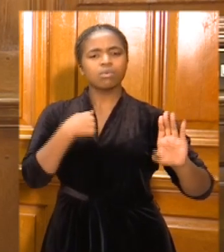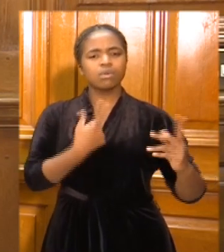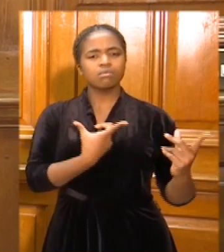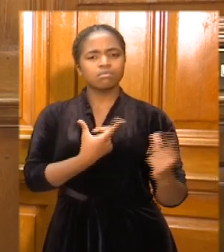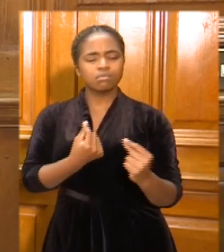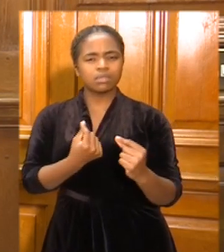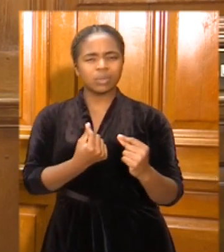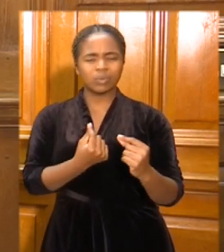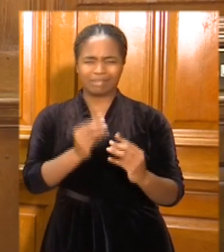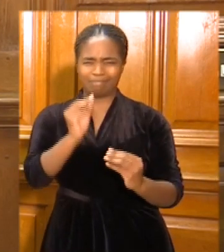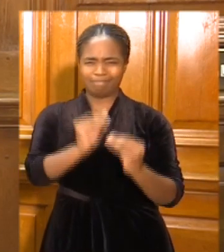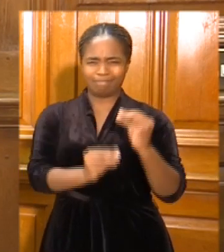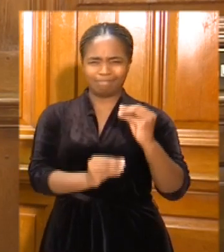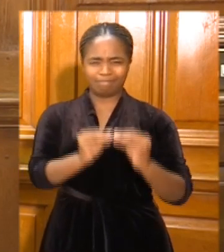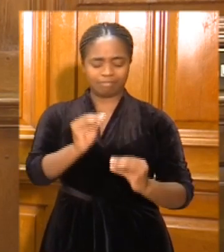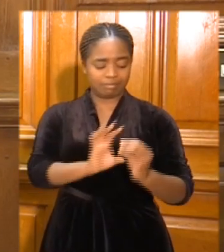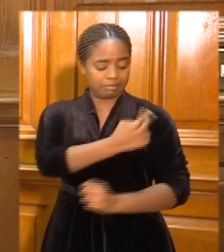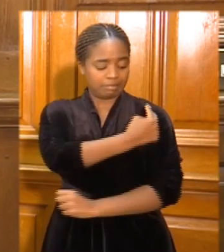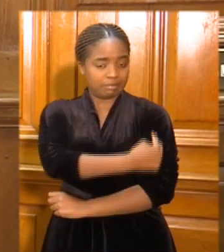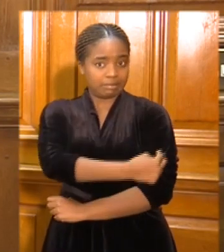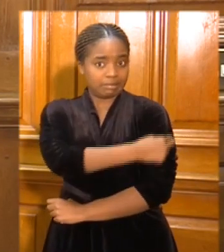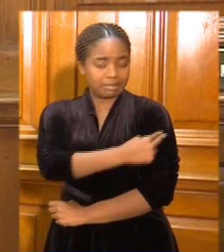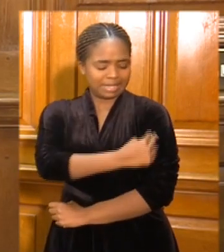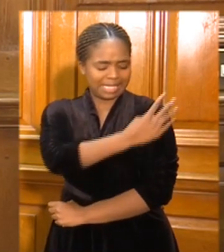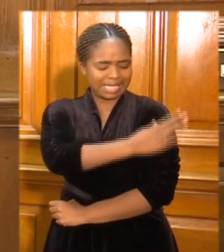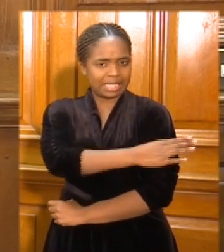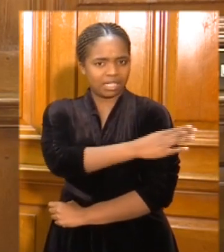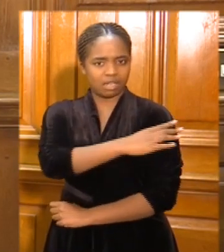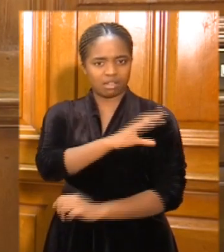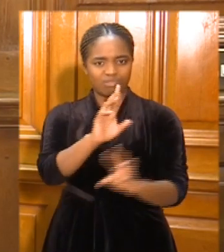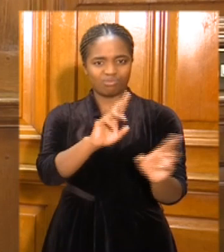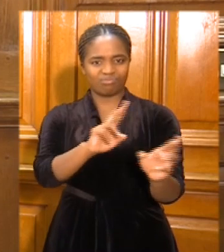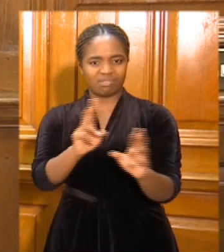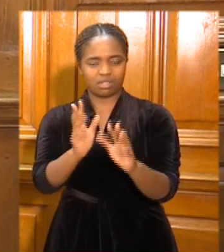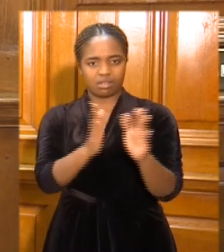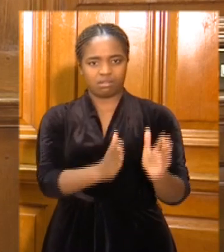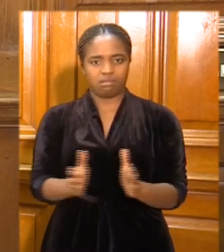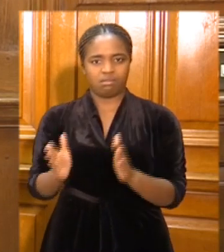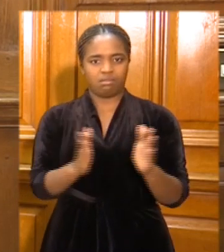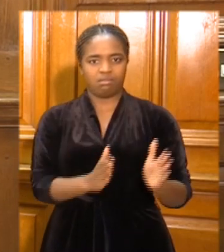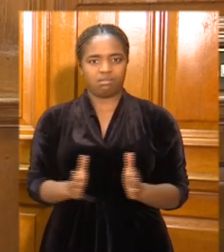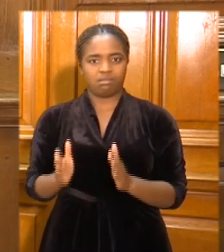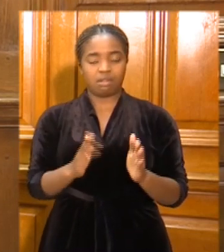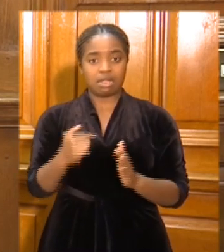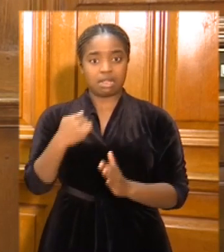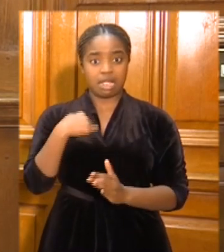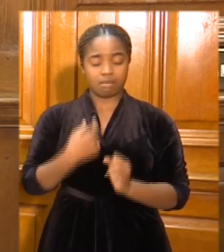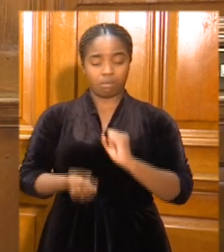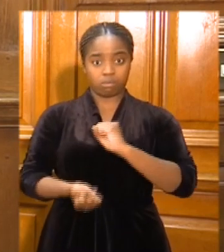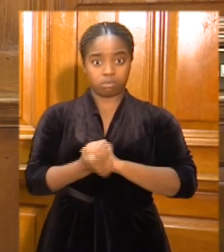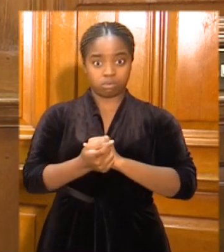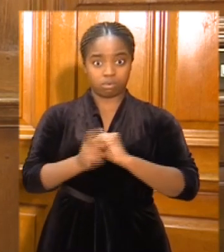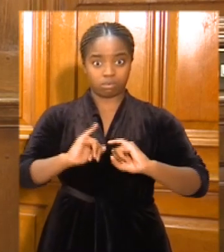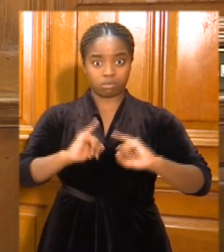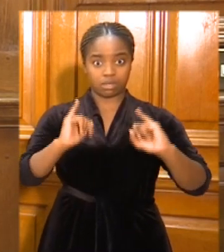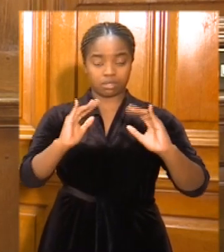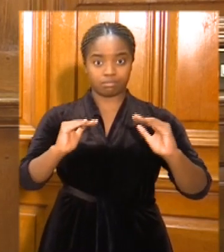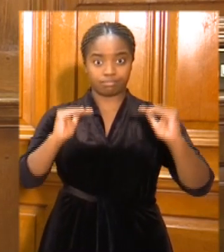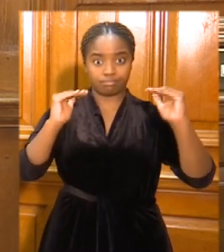health response and prepare our health system for the anticipated surge in